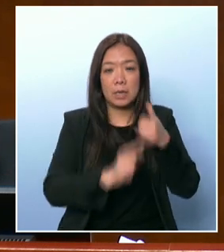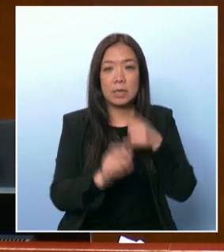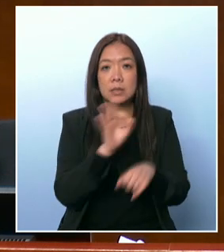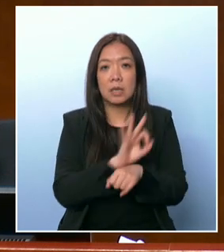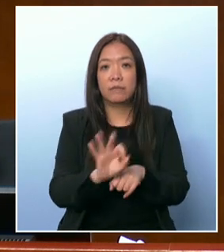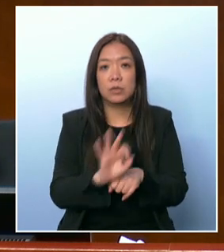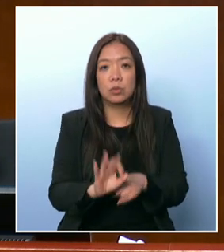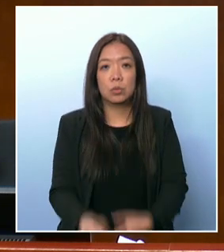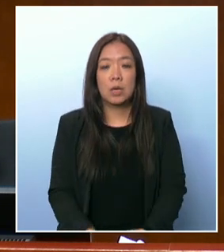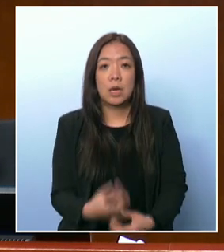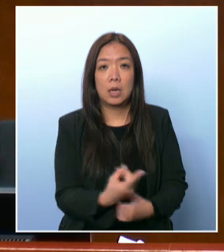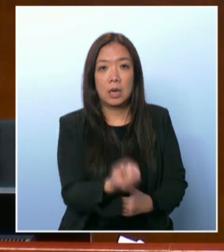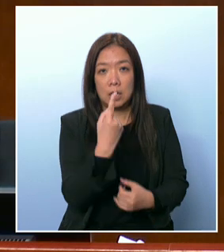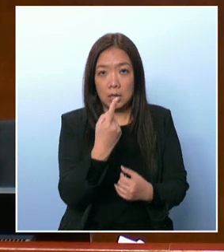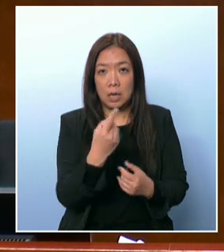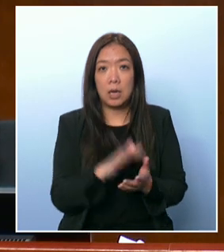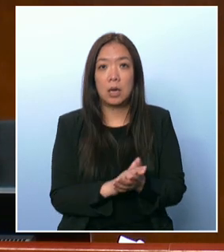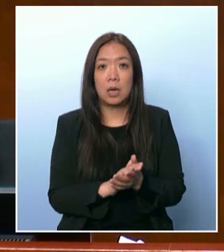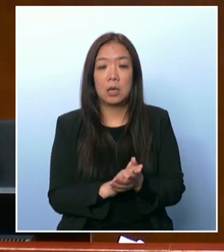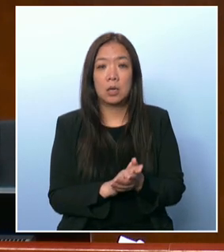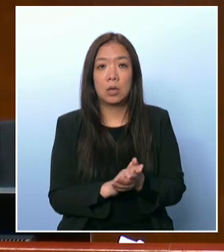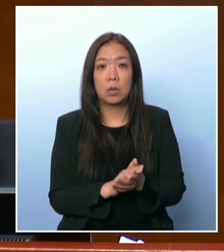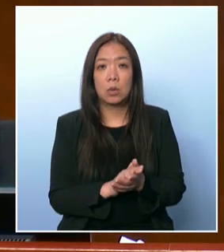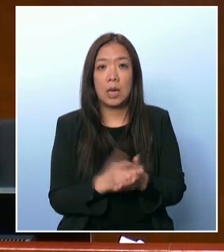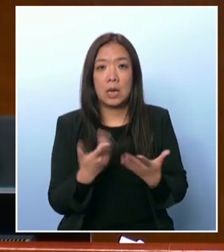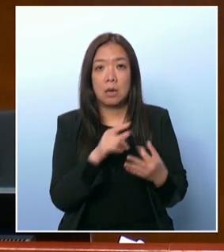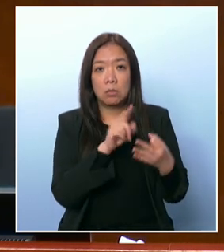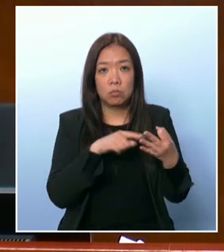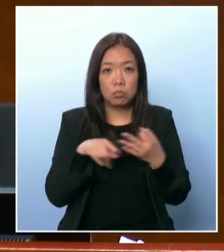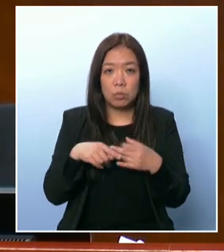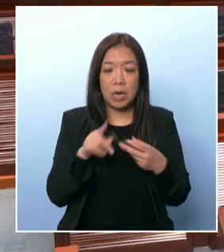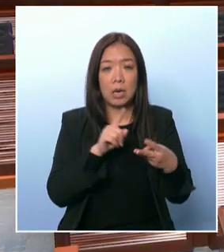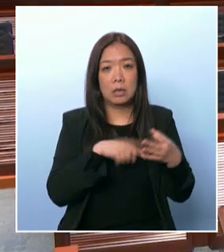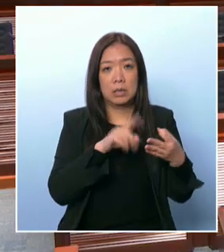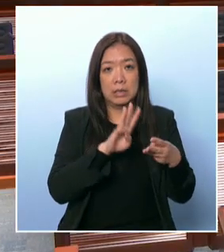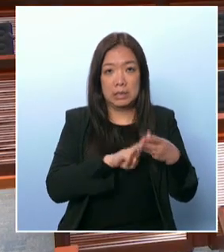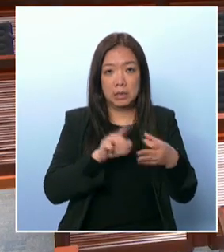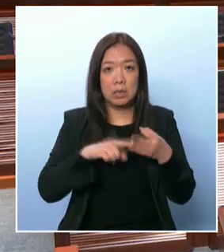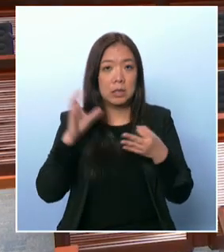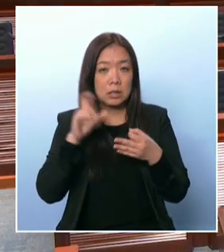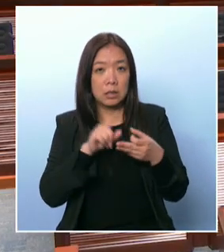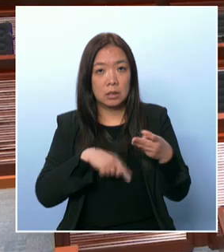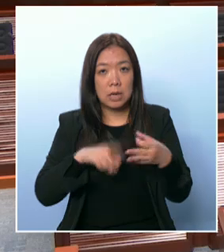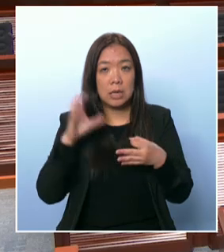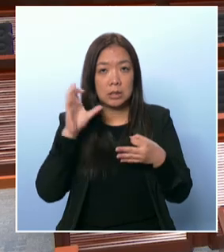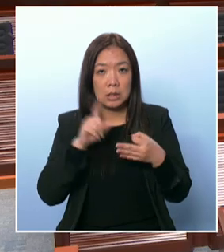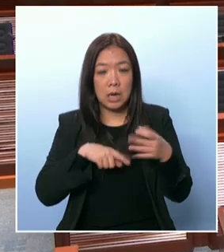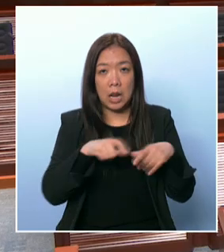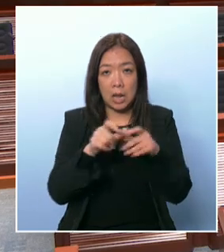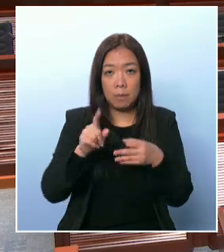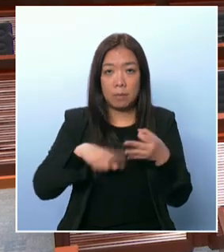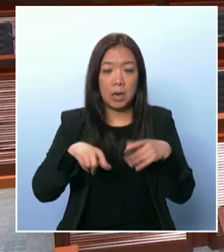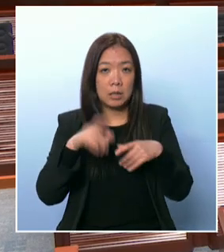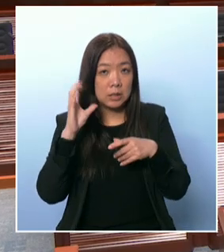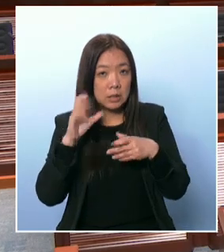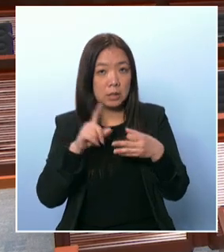to you. 3 minutes, questions and answer included. I will draw a line after the first member speaks. Mr. Michael TIEN, Ms. Zhou Chen, Mr.